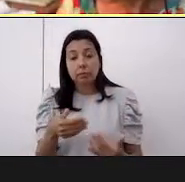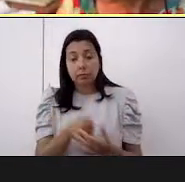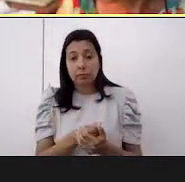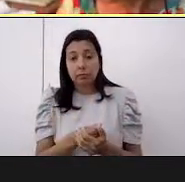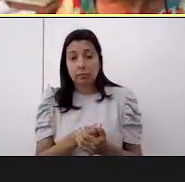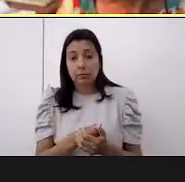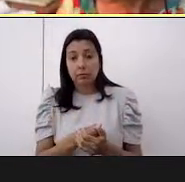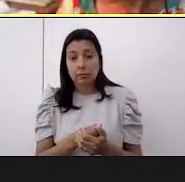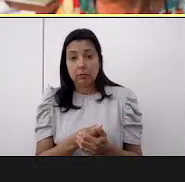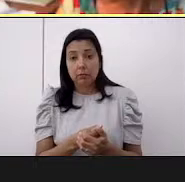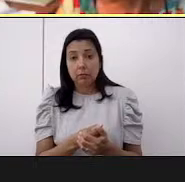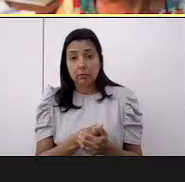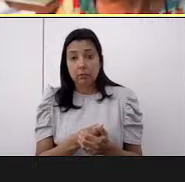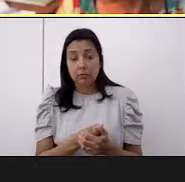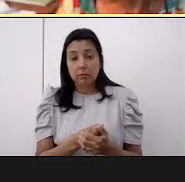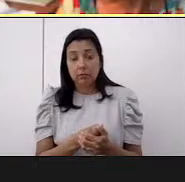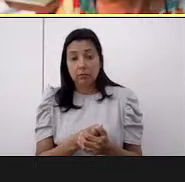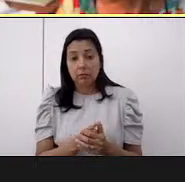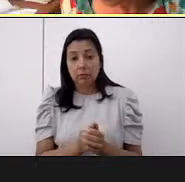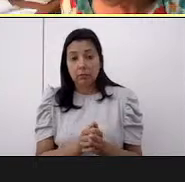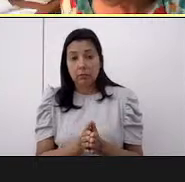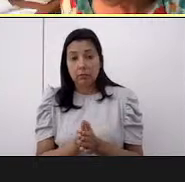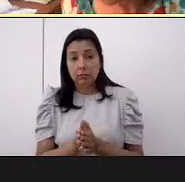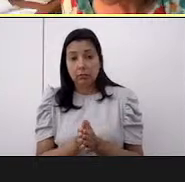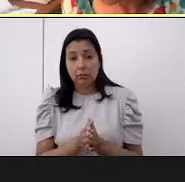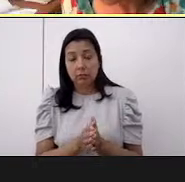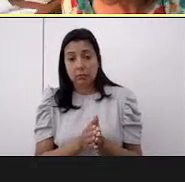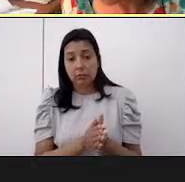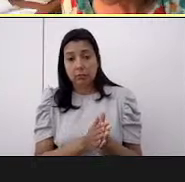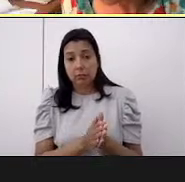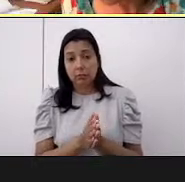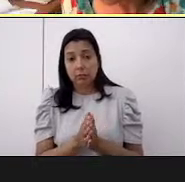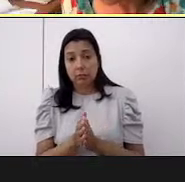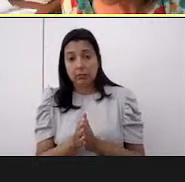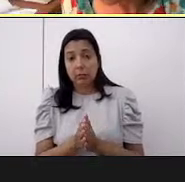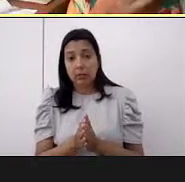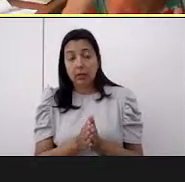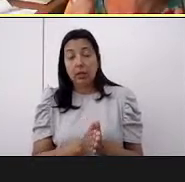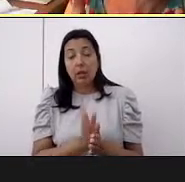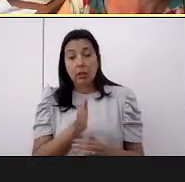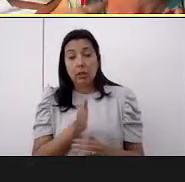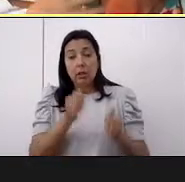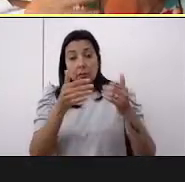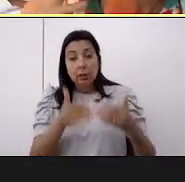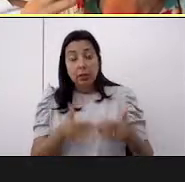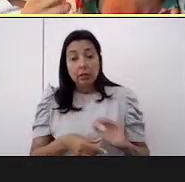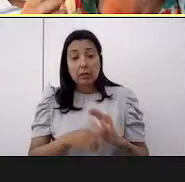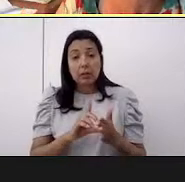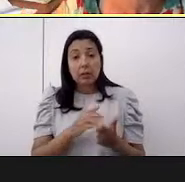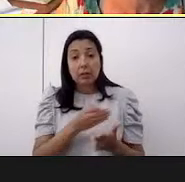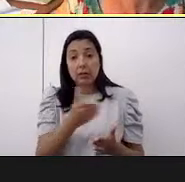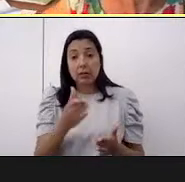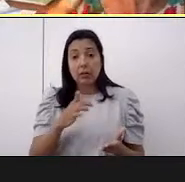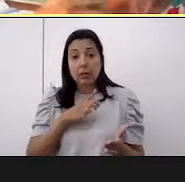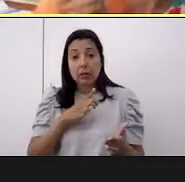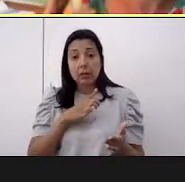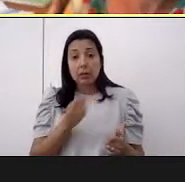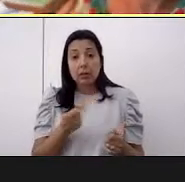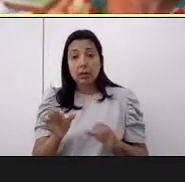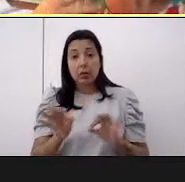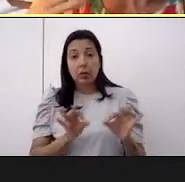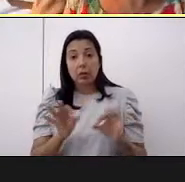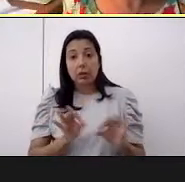As I was saying just before, you have transversal economic organizations such